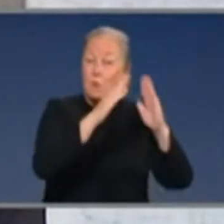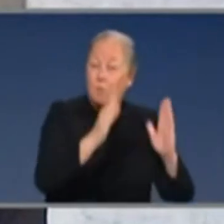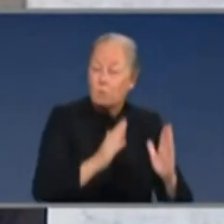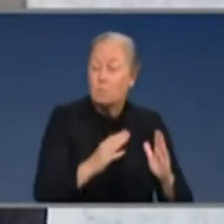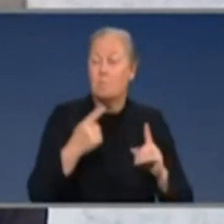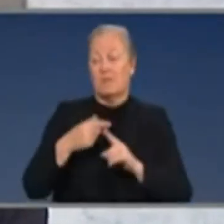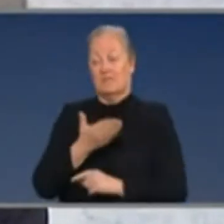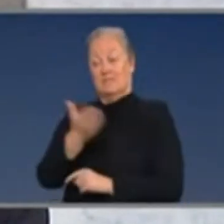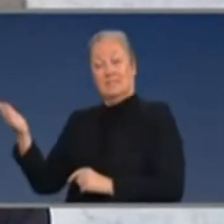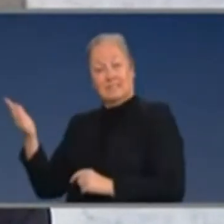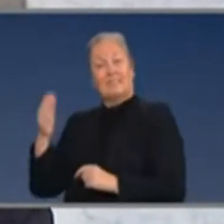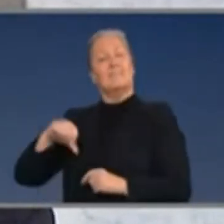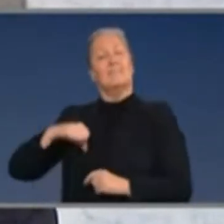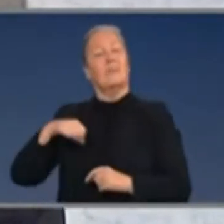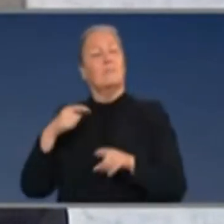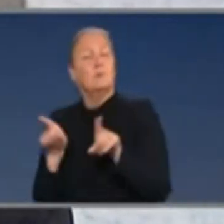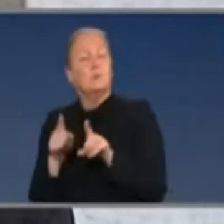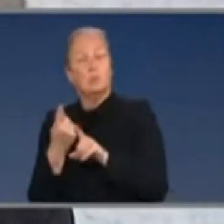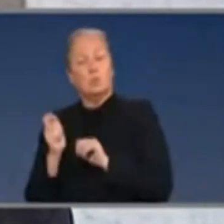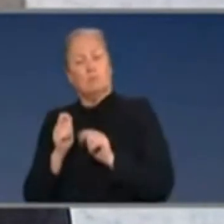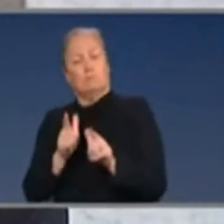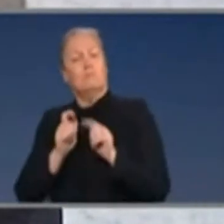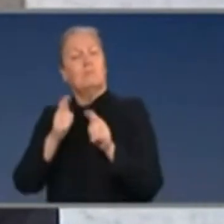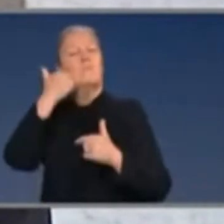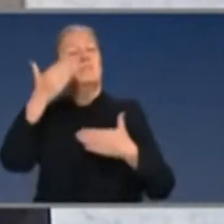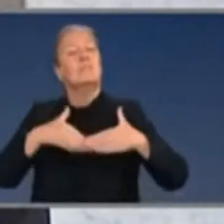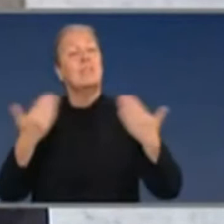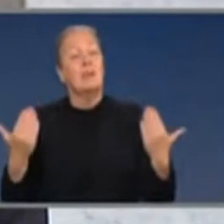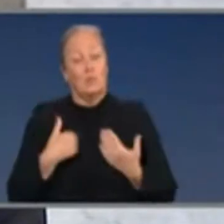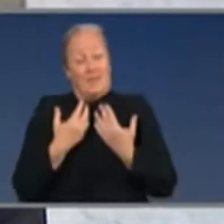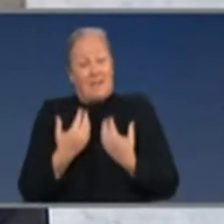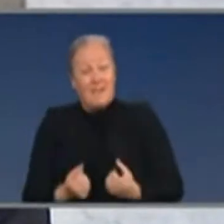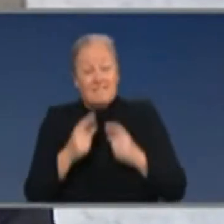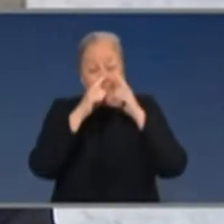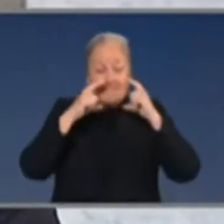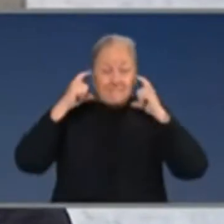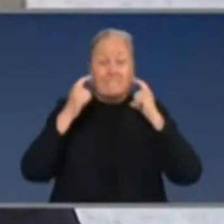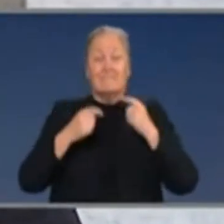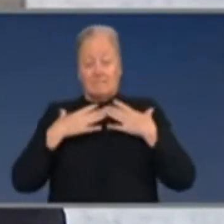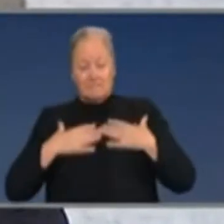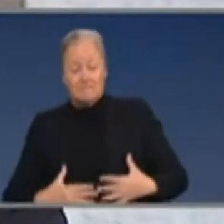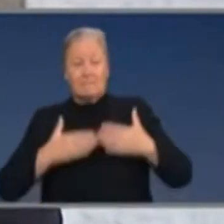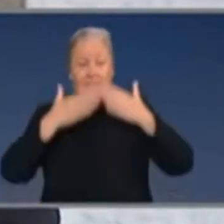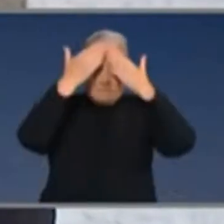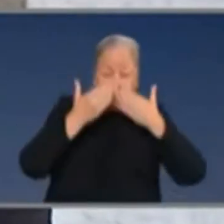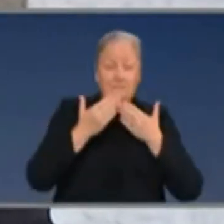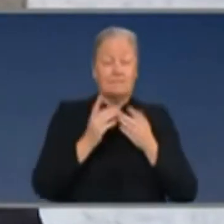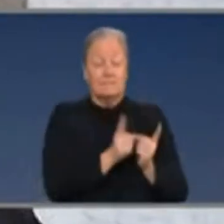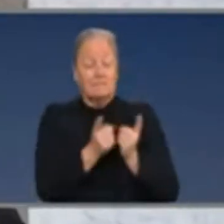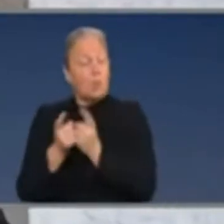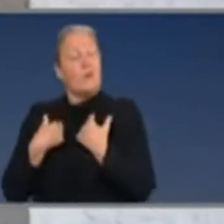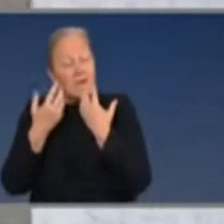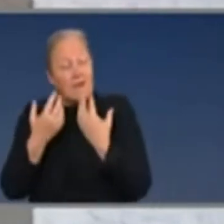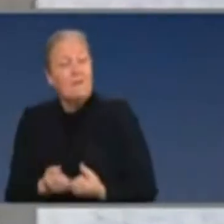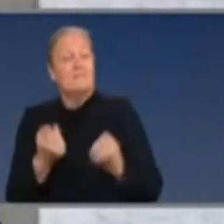confident going to work each day in aged care facilities. The PPE is there, the training has been there, and we are confirming that again